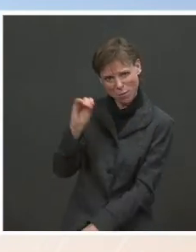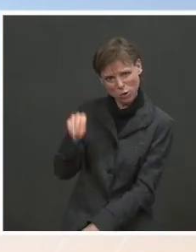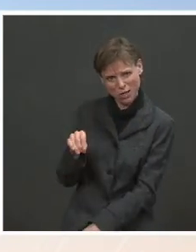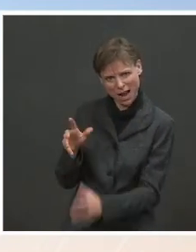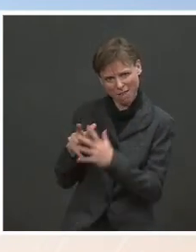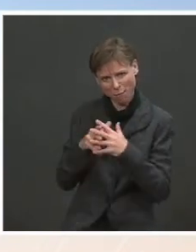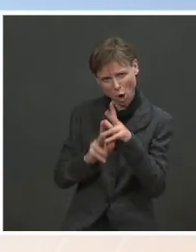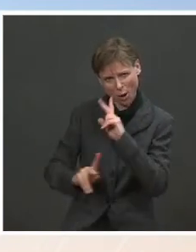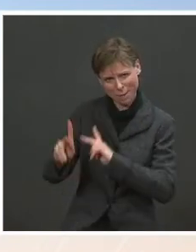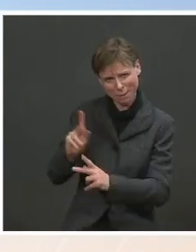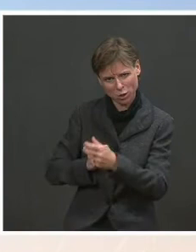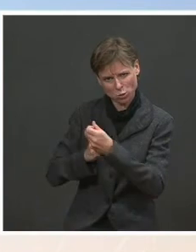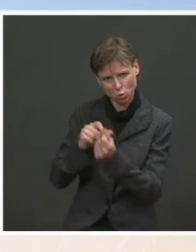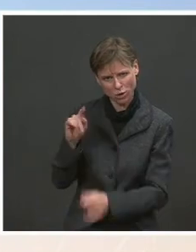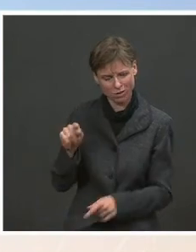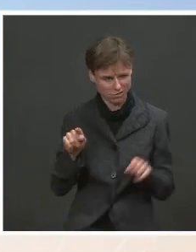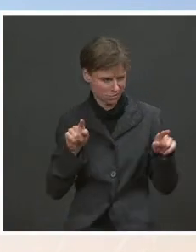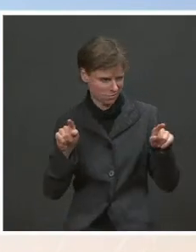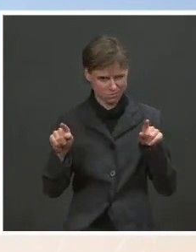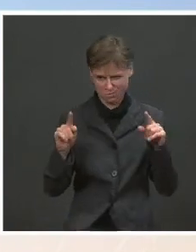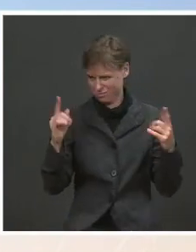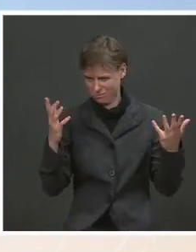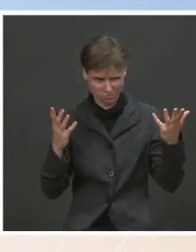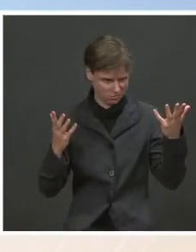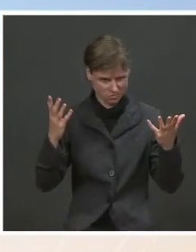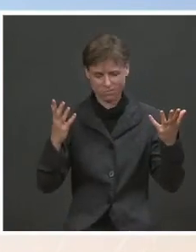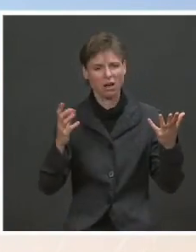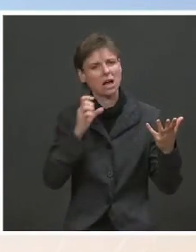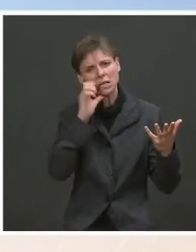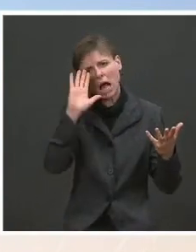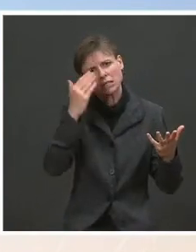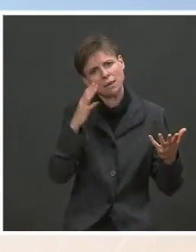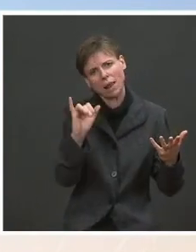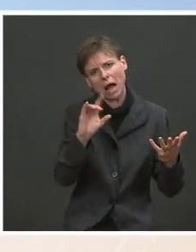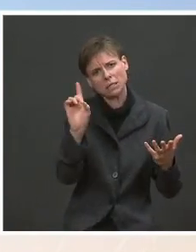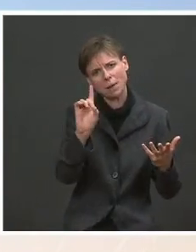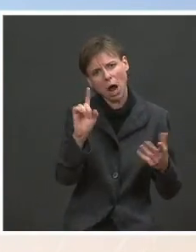That doesn't seem like it's democracy functioning there. And so he was answering a